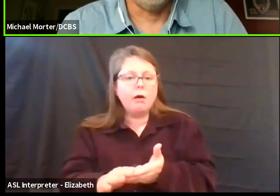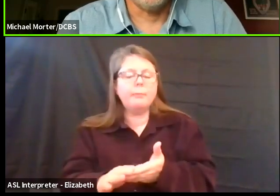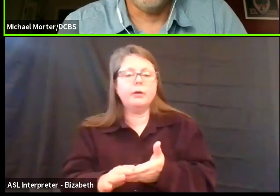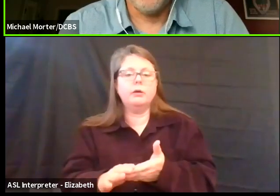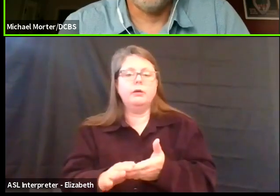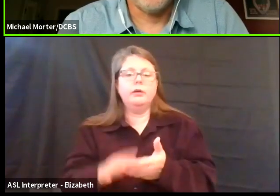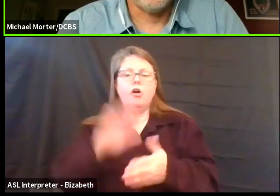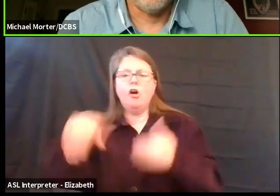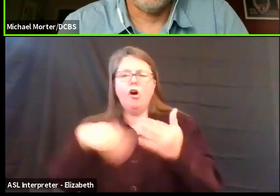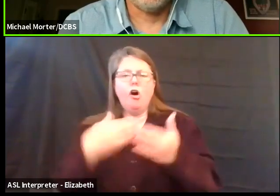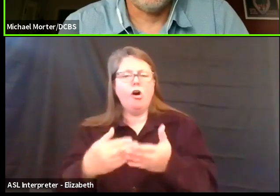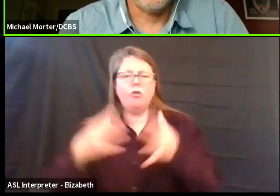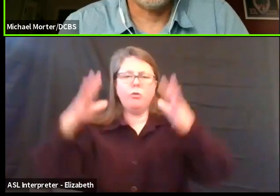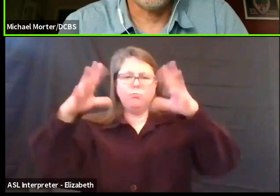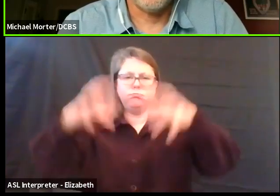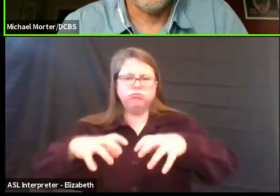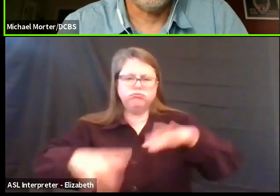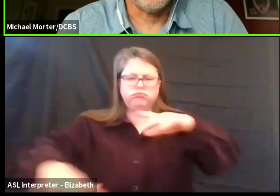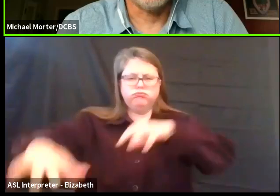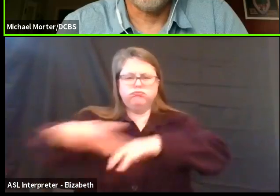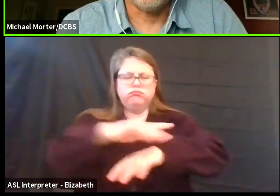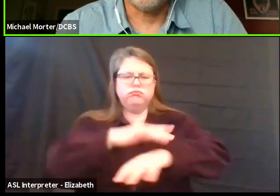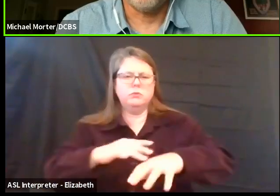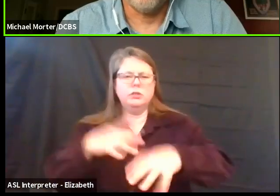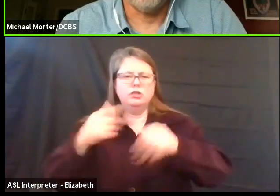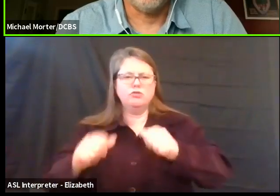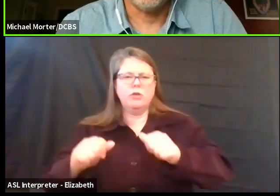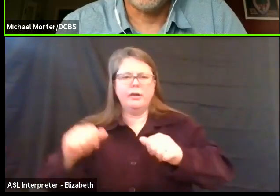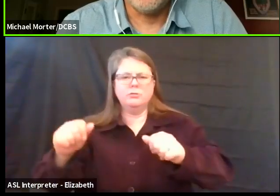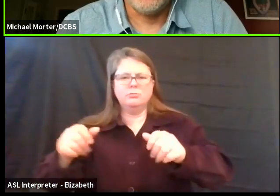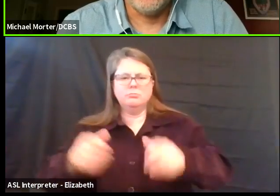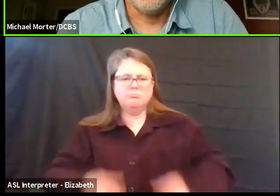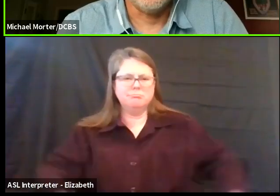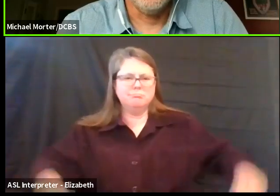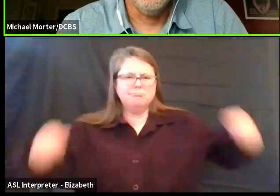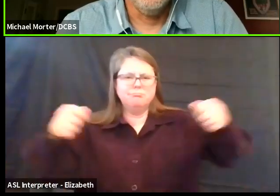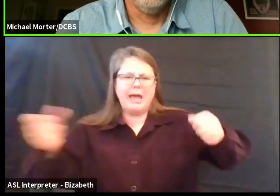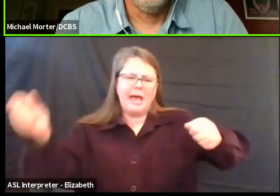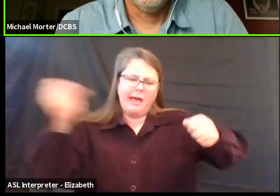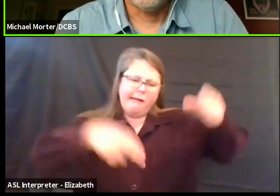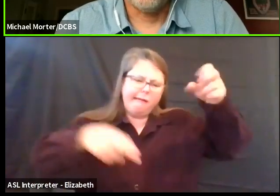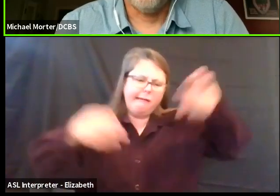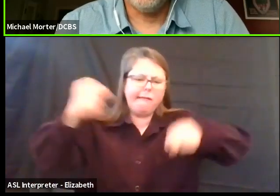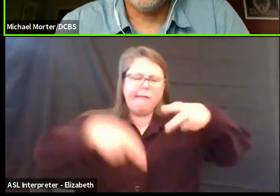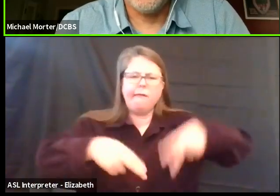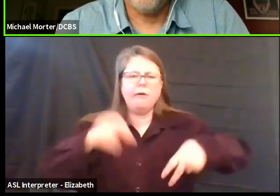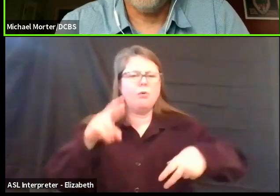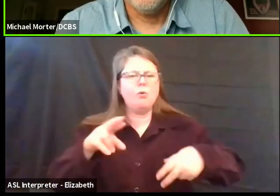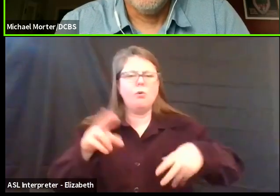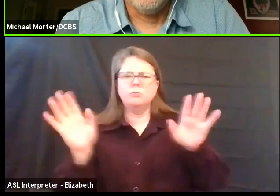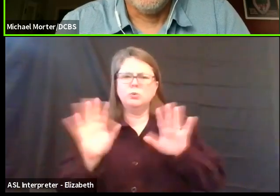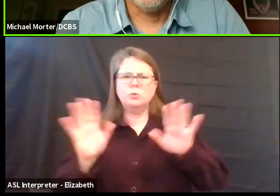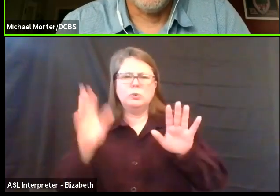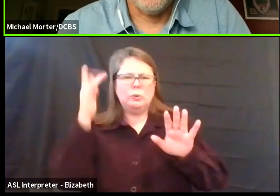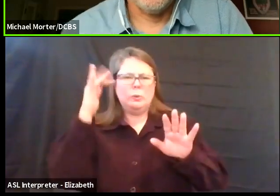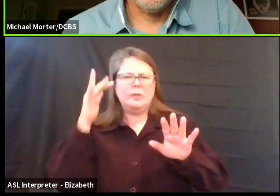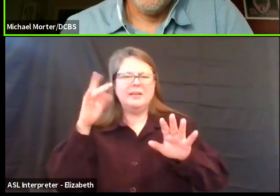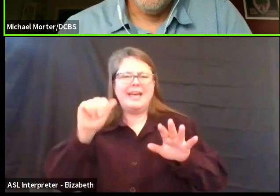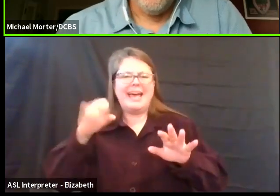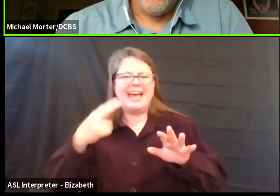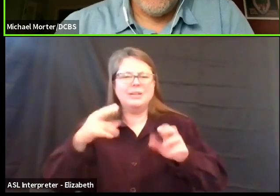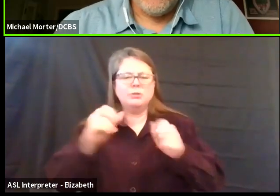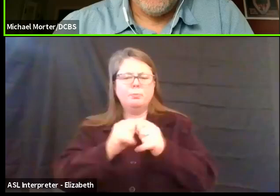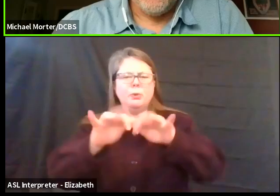brushing the debris around right now. That ash is not something that we want folks to be inhaling. So the first step is